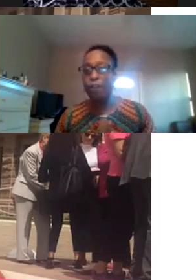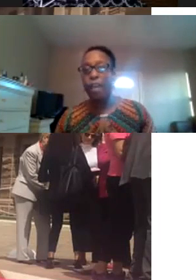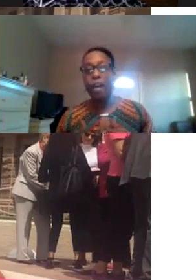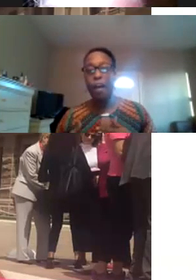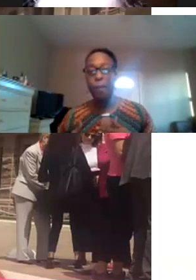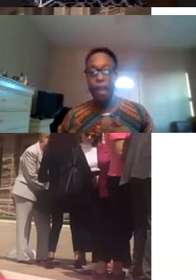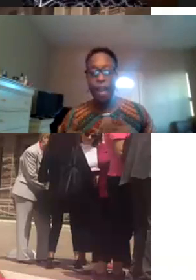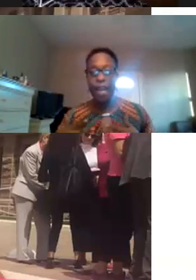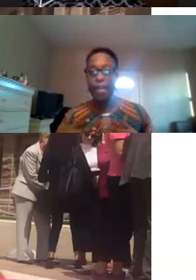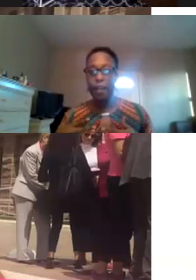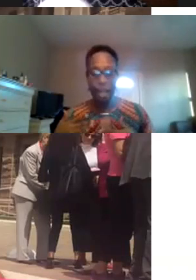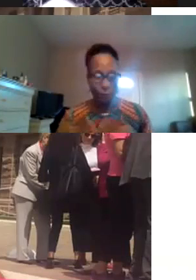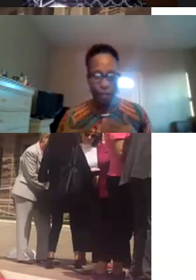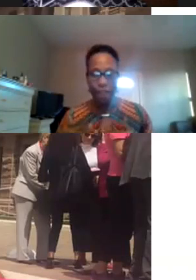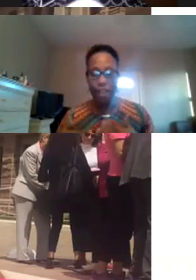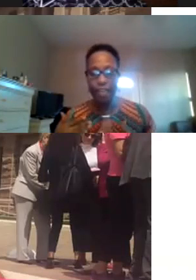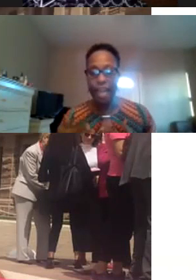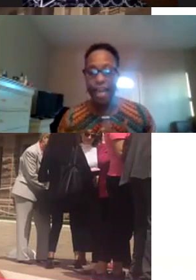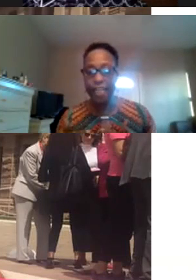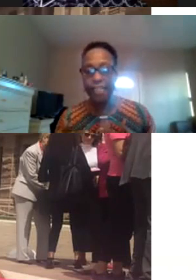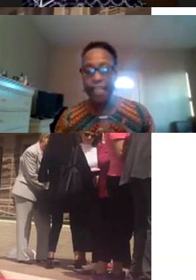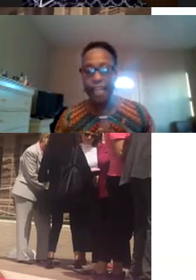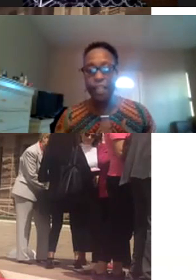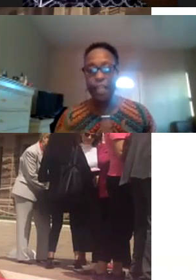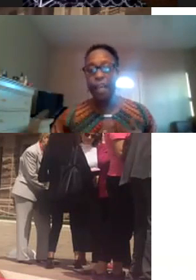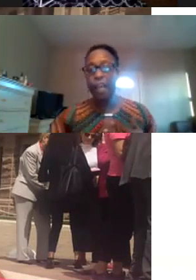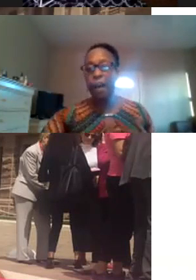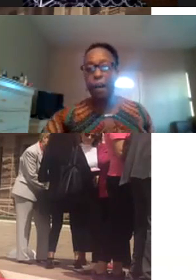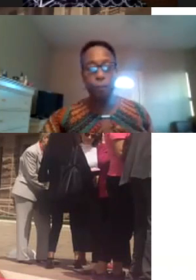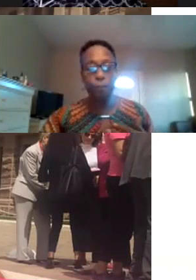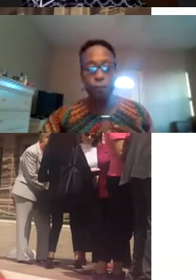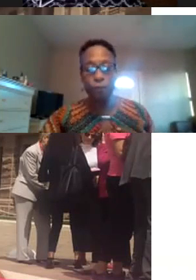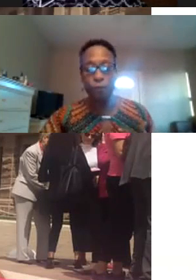yourself. And like, we're gonna have like a guided discussion